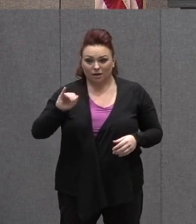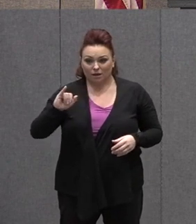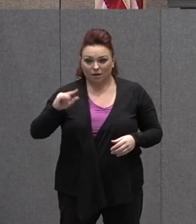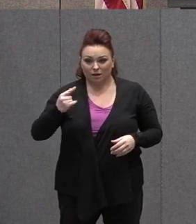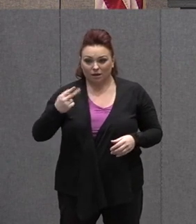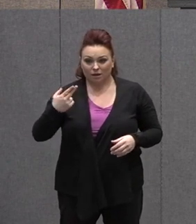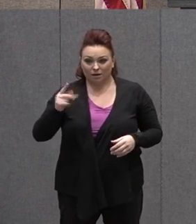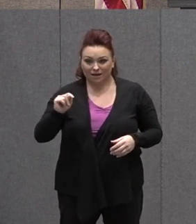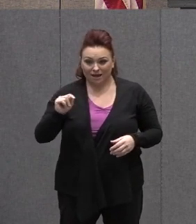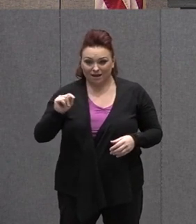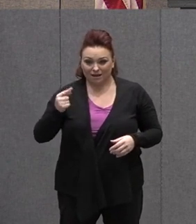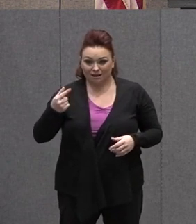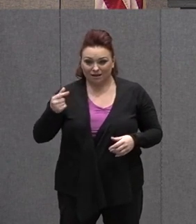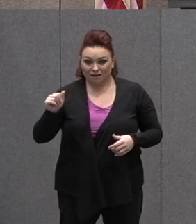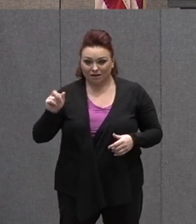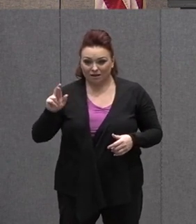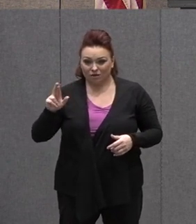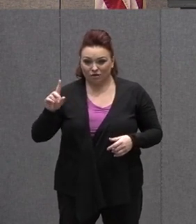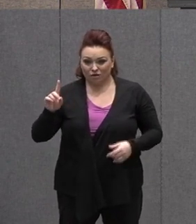A.